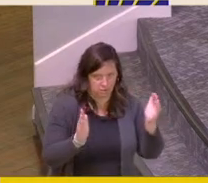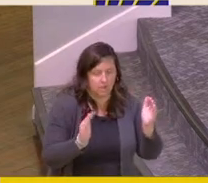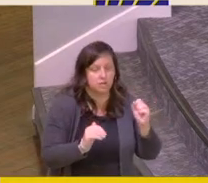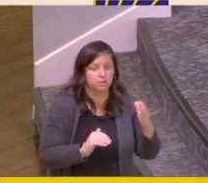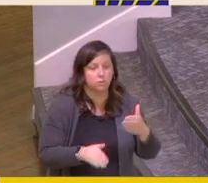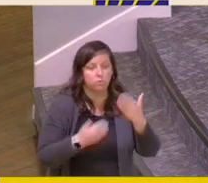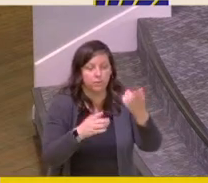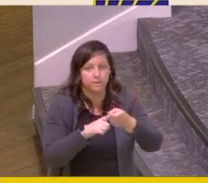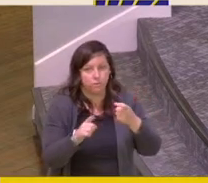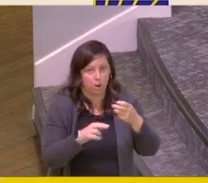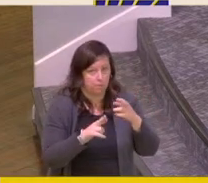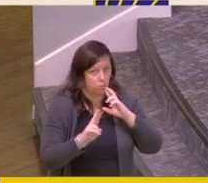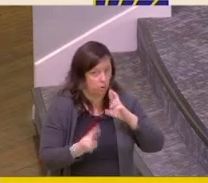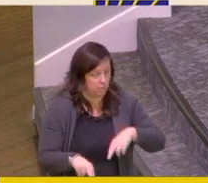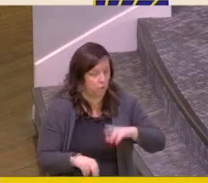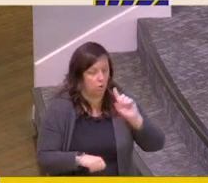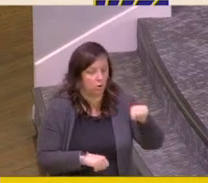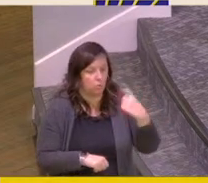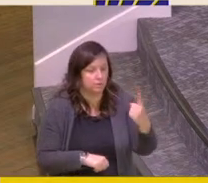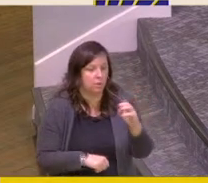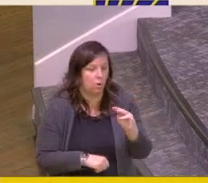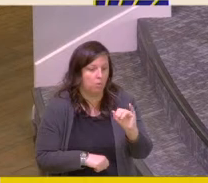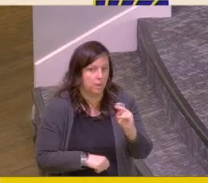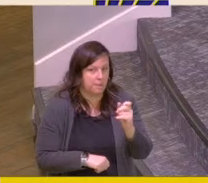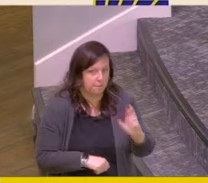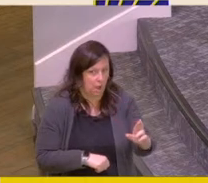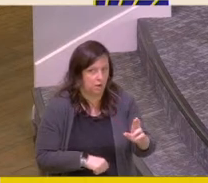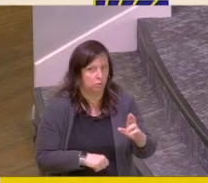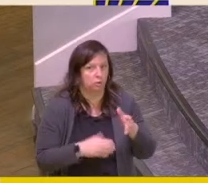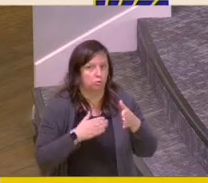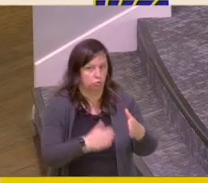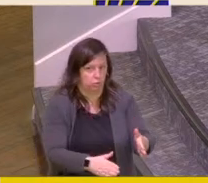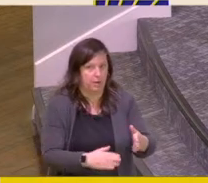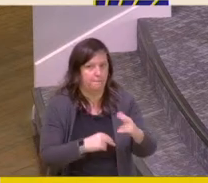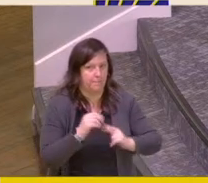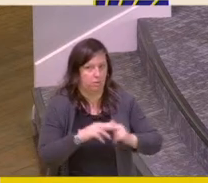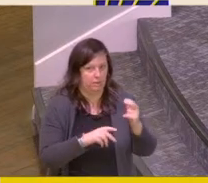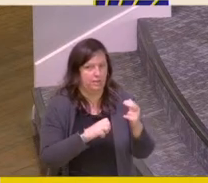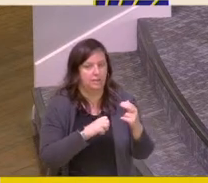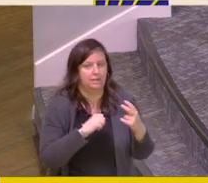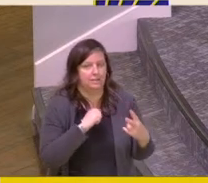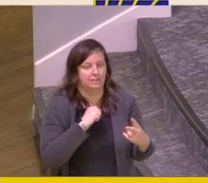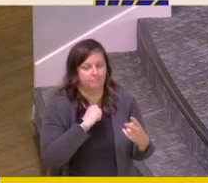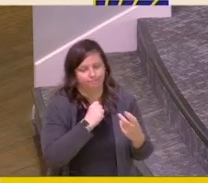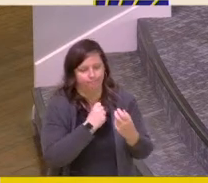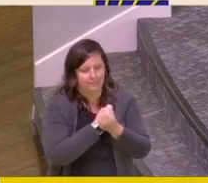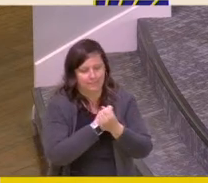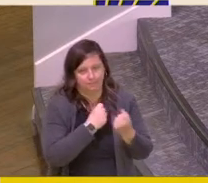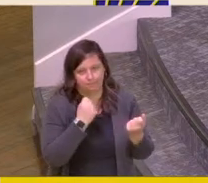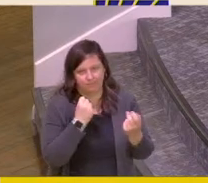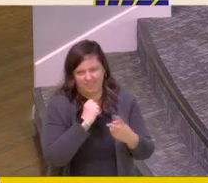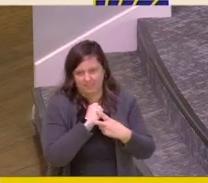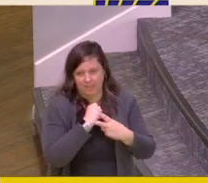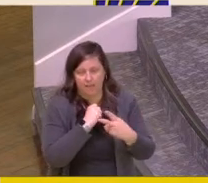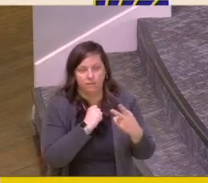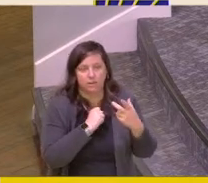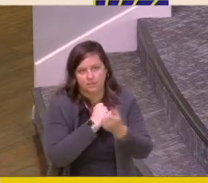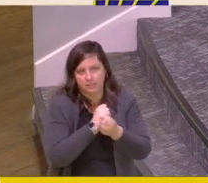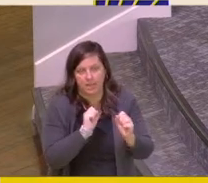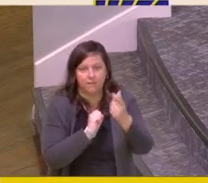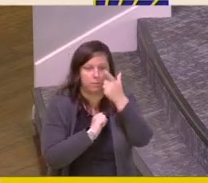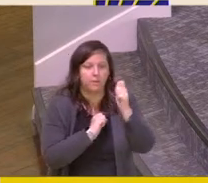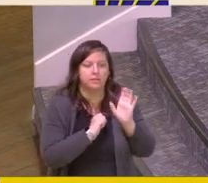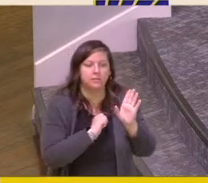report was that only the minor street building be saved due to its historical, its significance, and